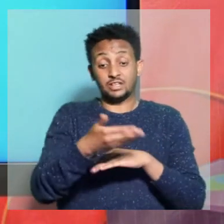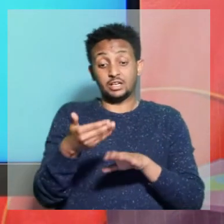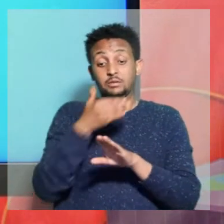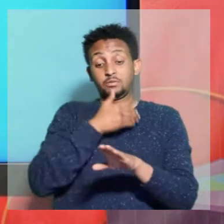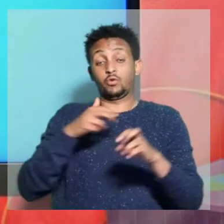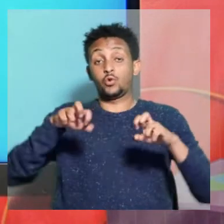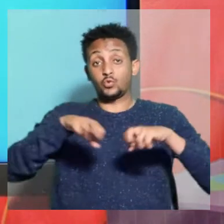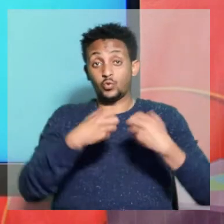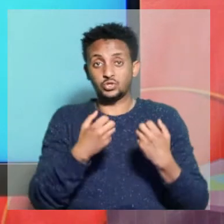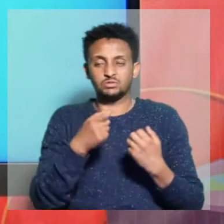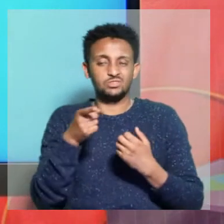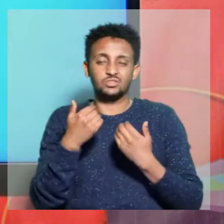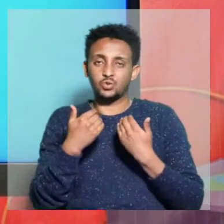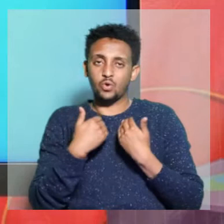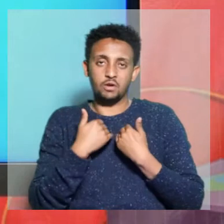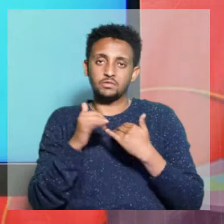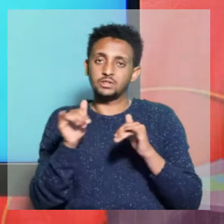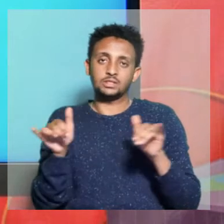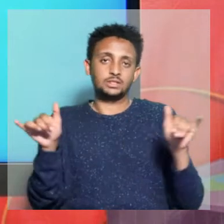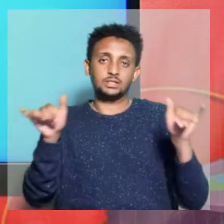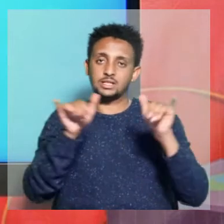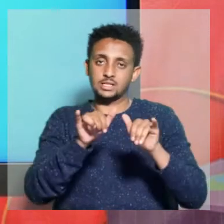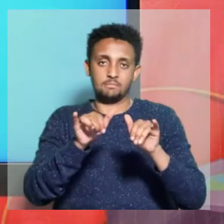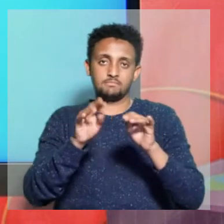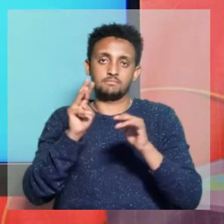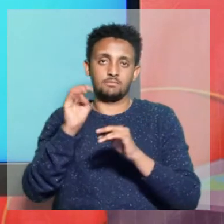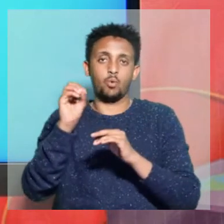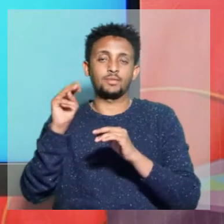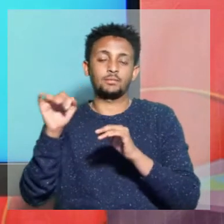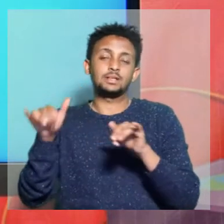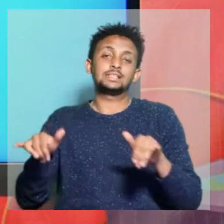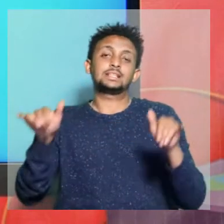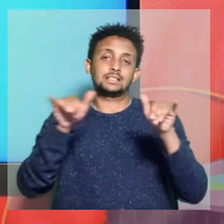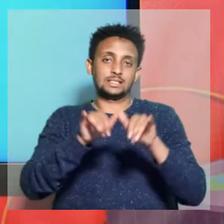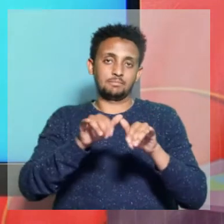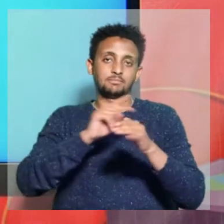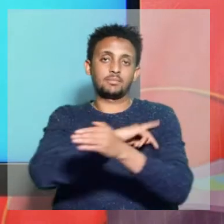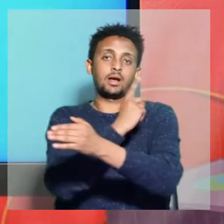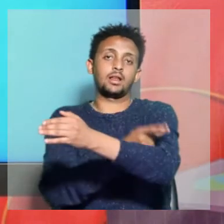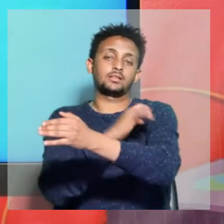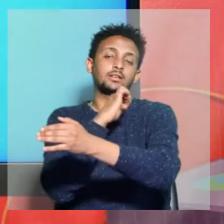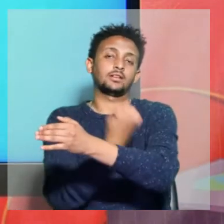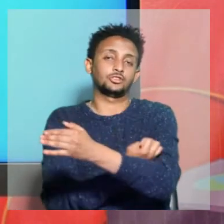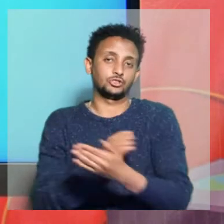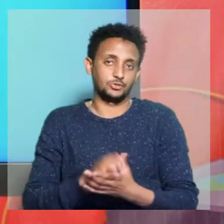and after collision, they do have the same momentum and the same kinetic energy.